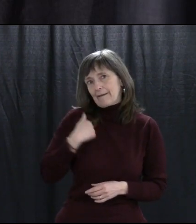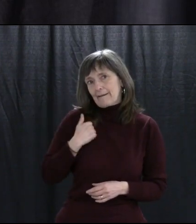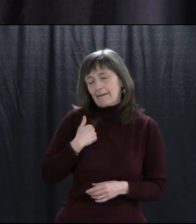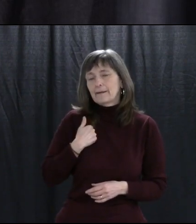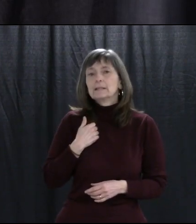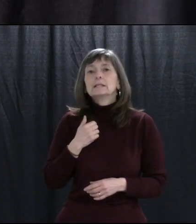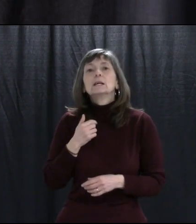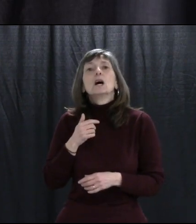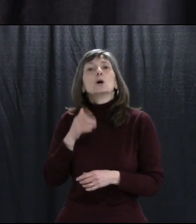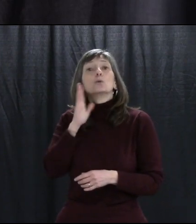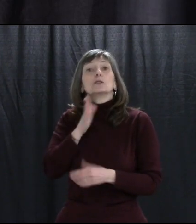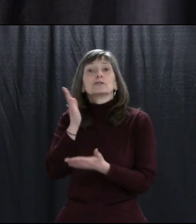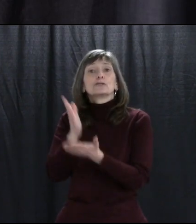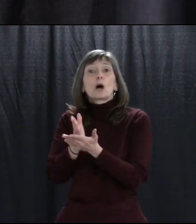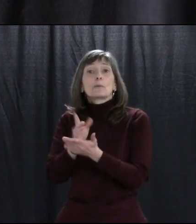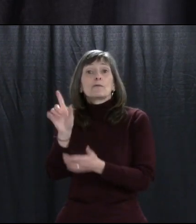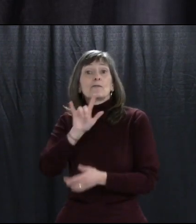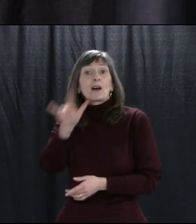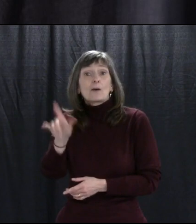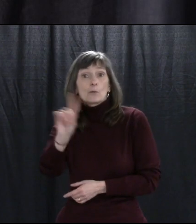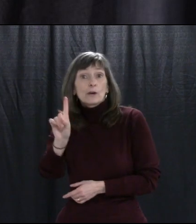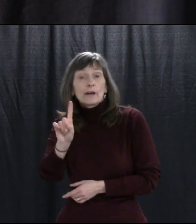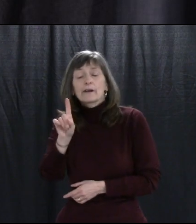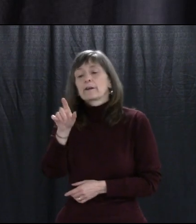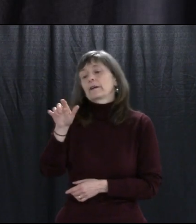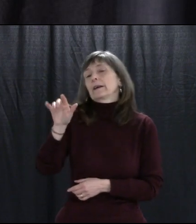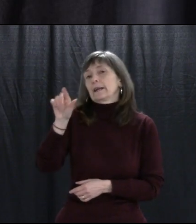and into Deer Lake. And so